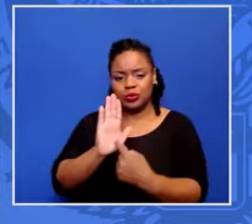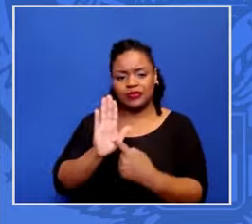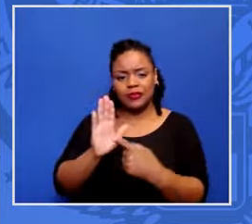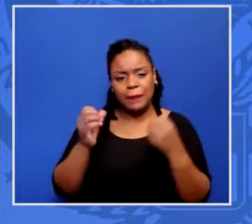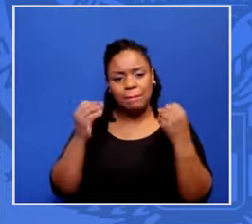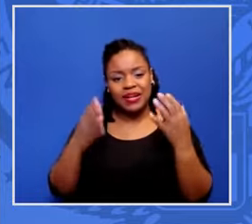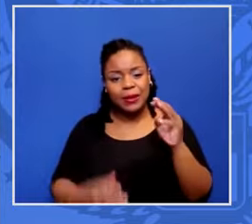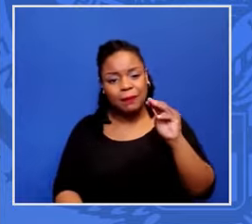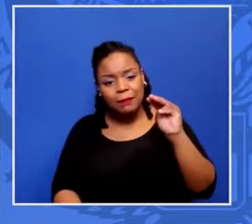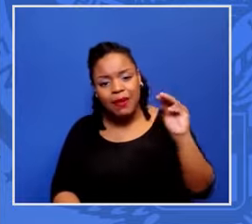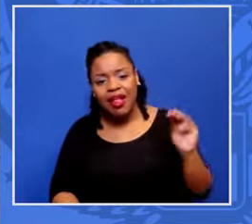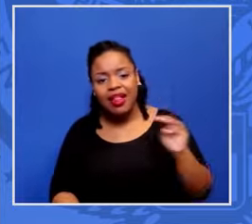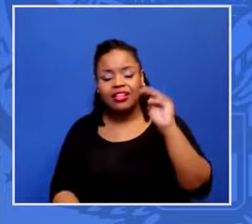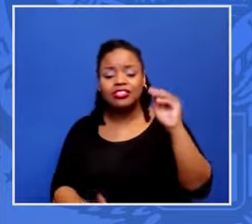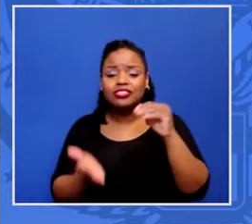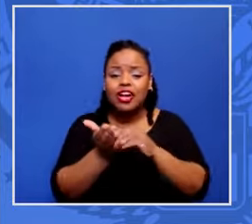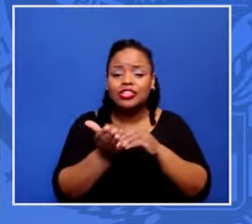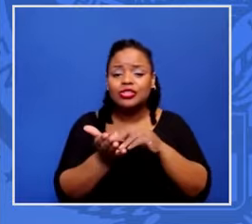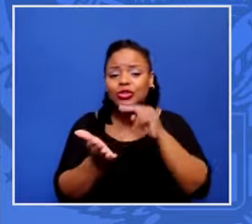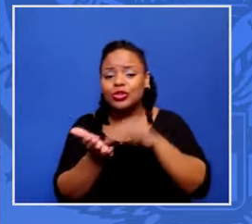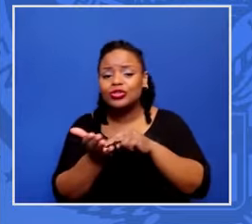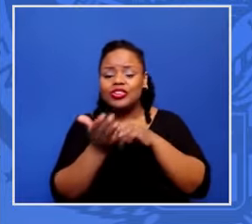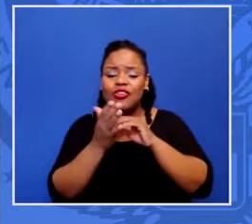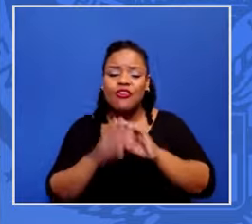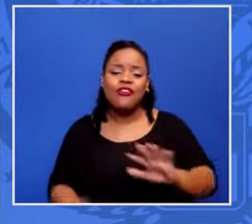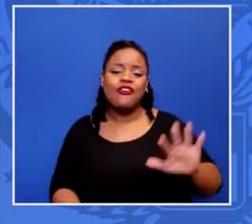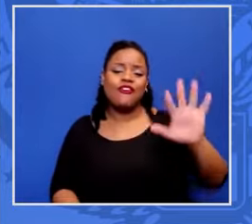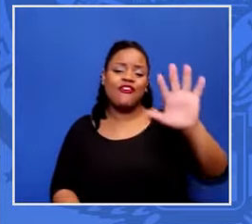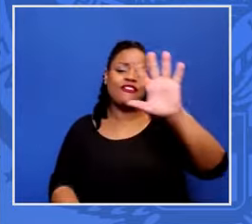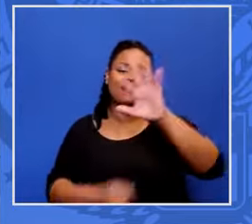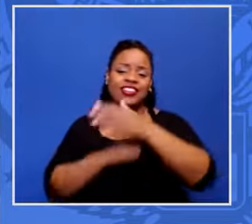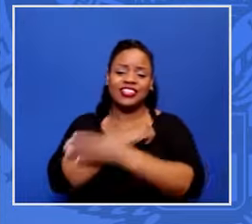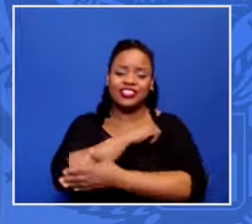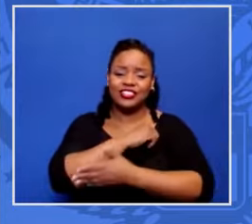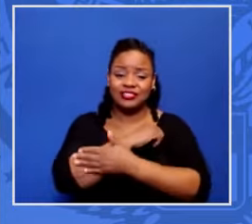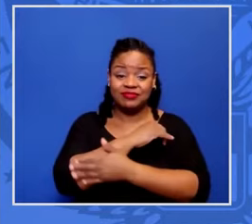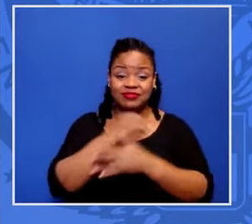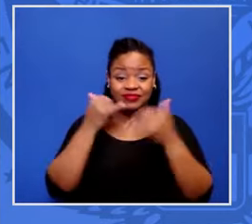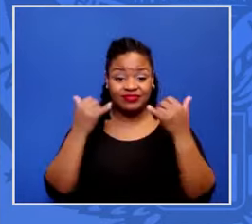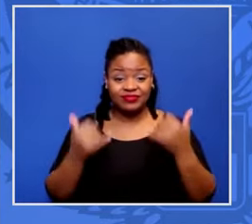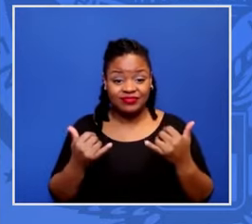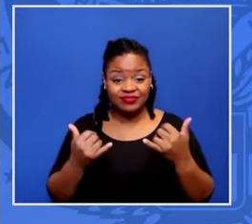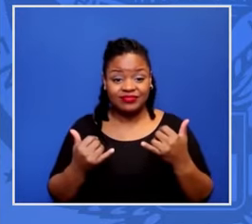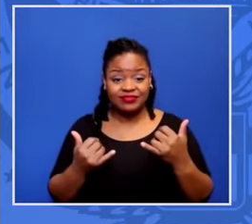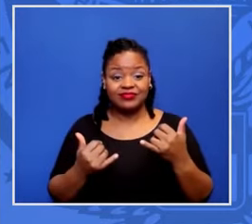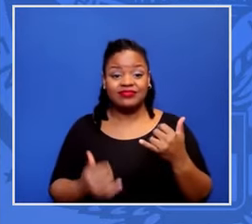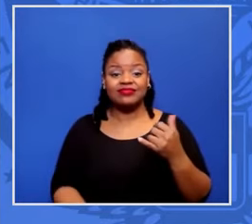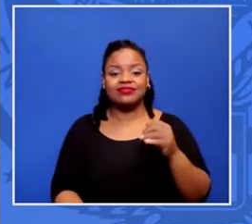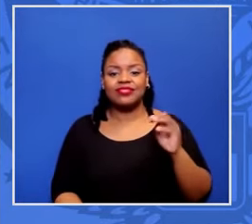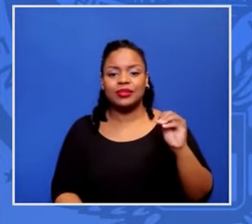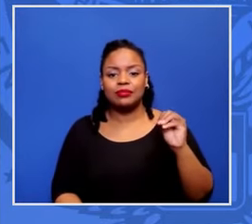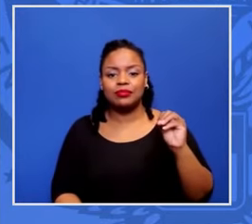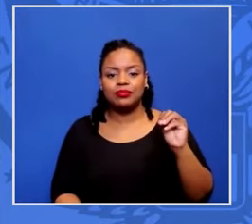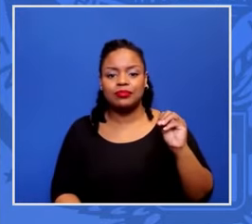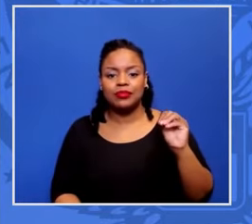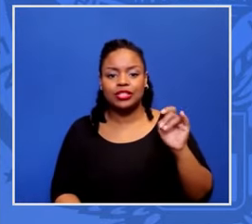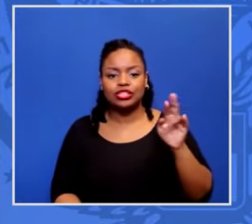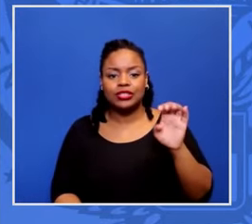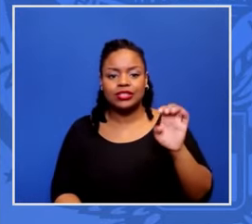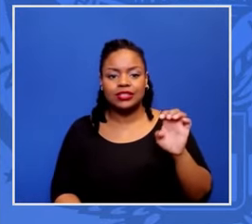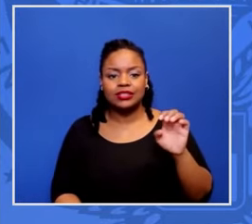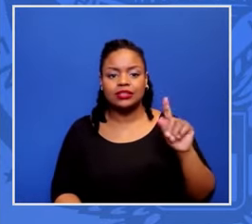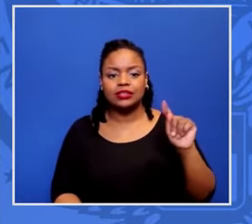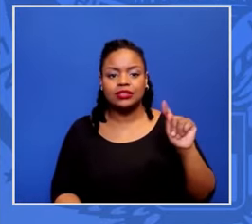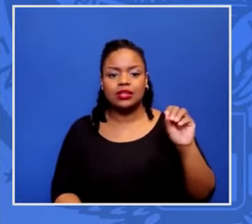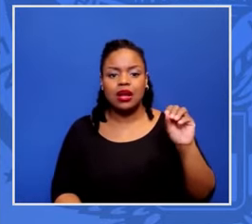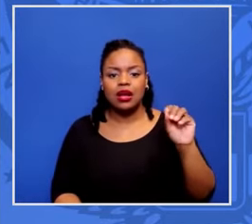from Nashville, here are Tyler Hubbard and Tim McGraw. To Sandra Lindsay and all of our healthcare and